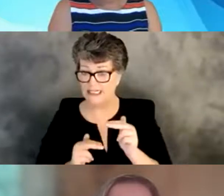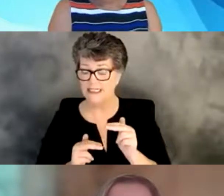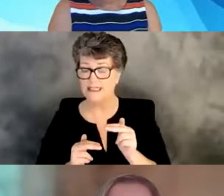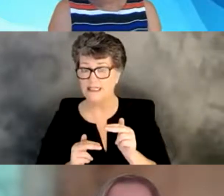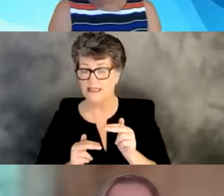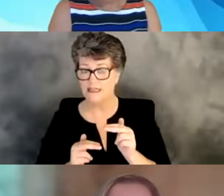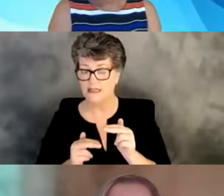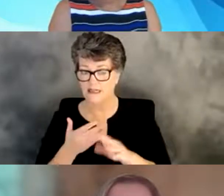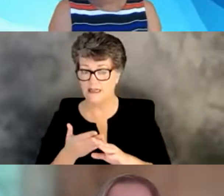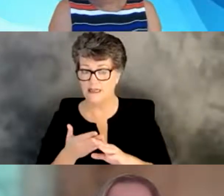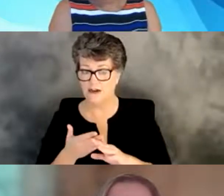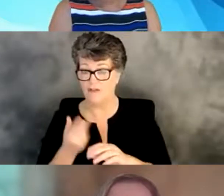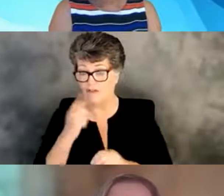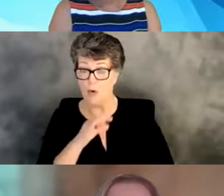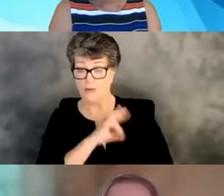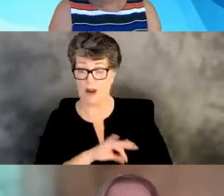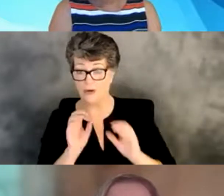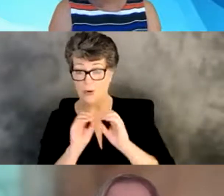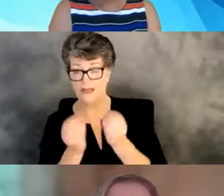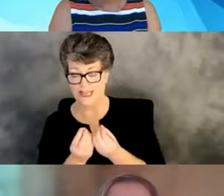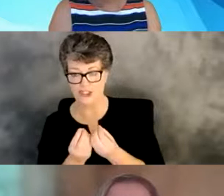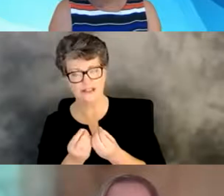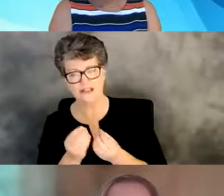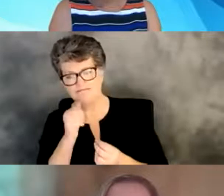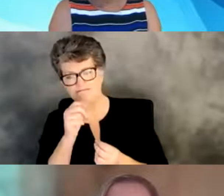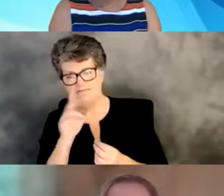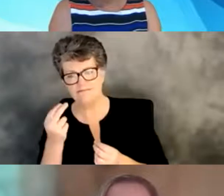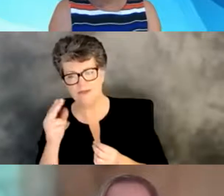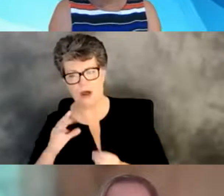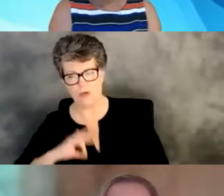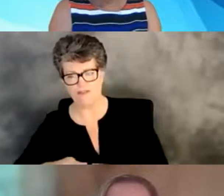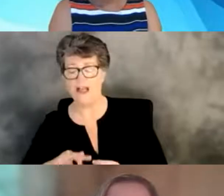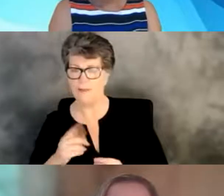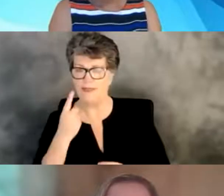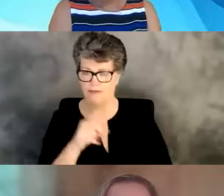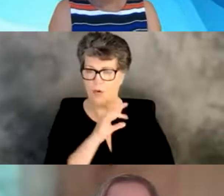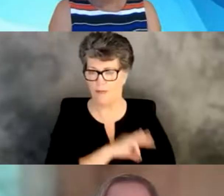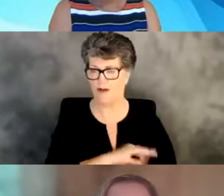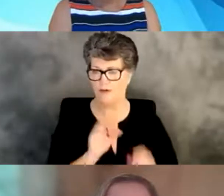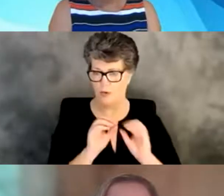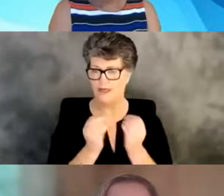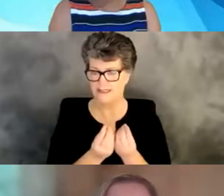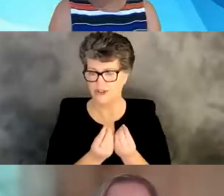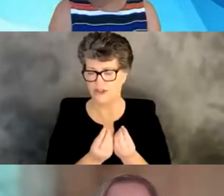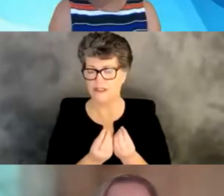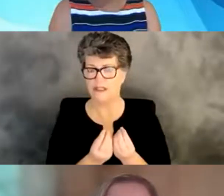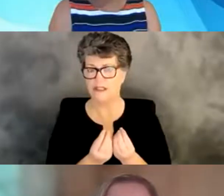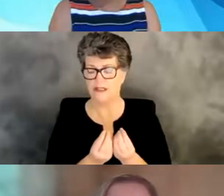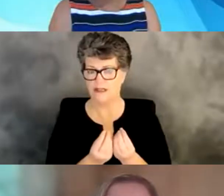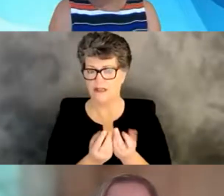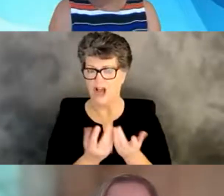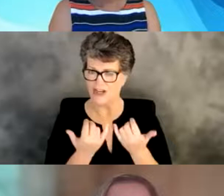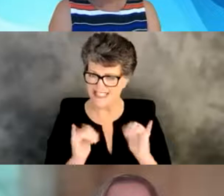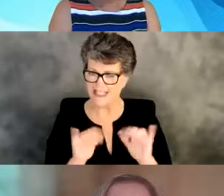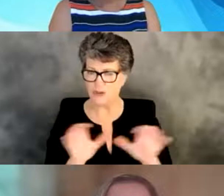the for-profit organizations, not necessarily the nonprofit, but the for-profit, are still doing